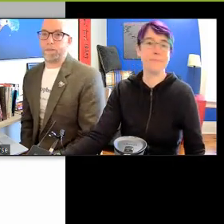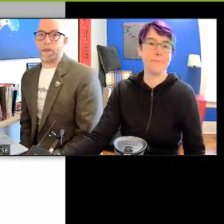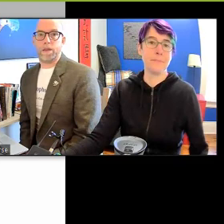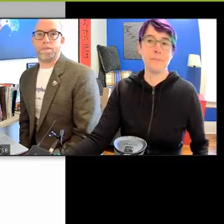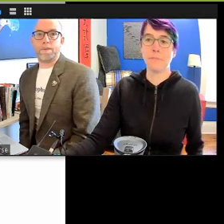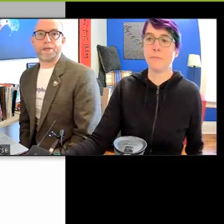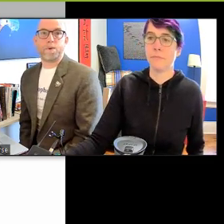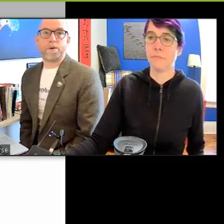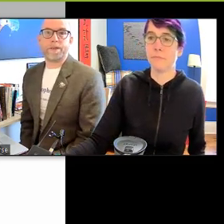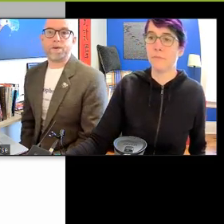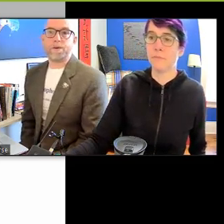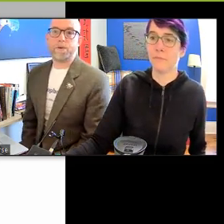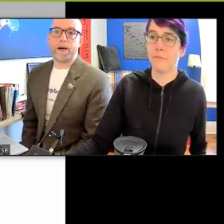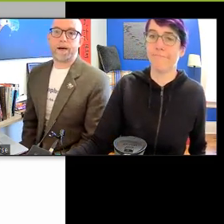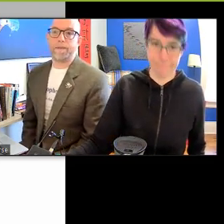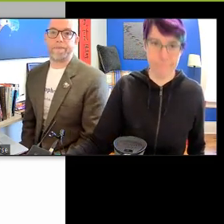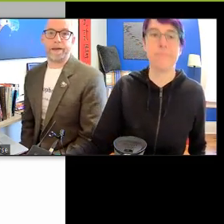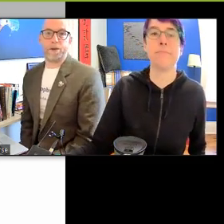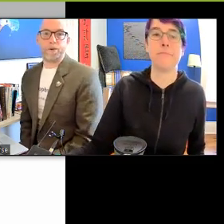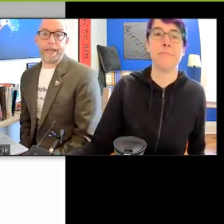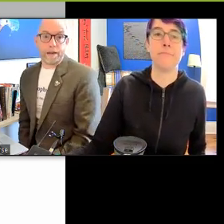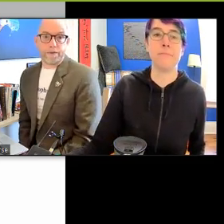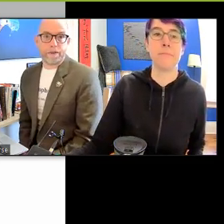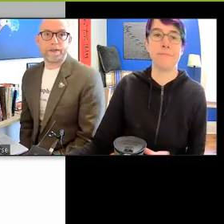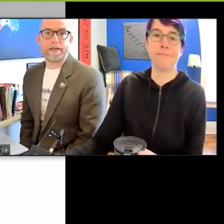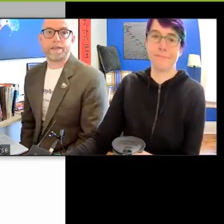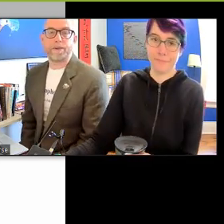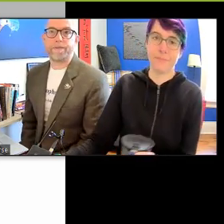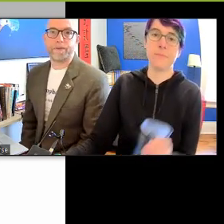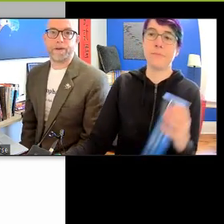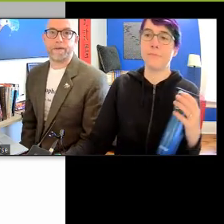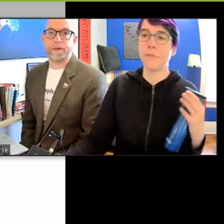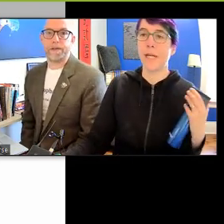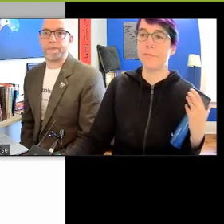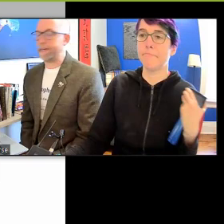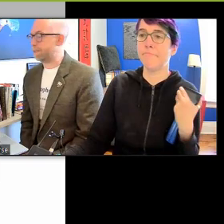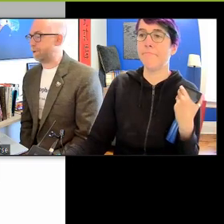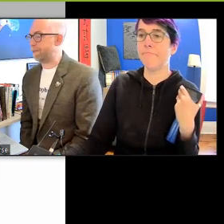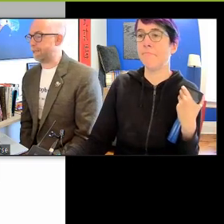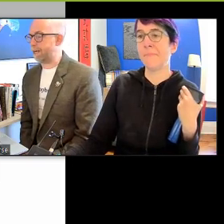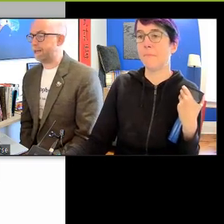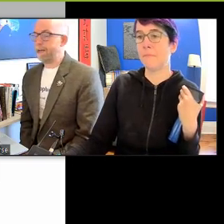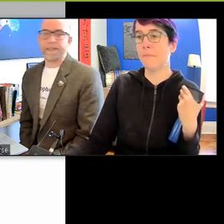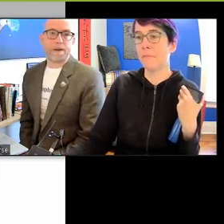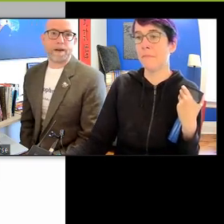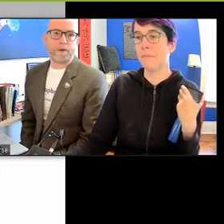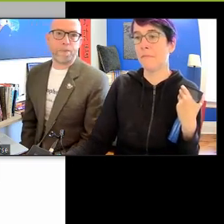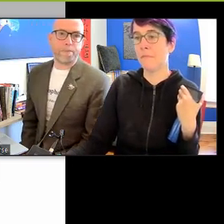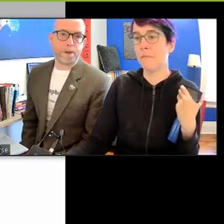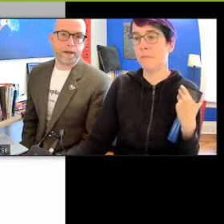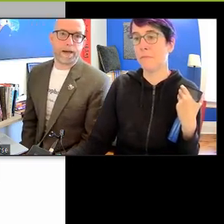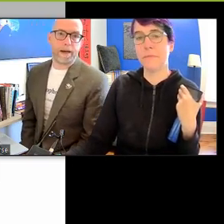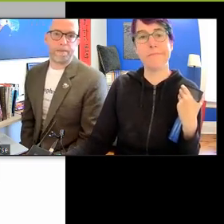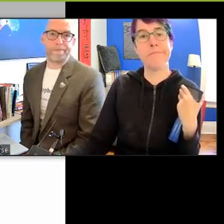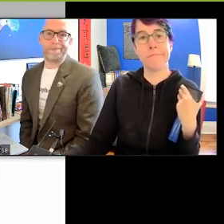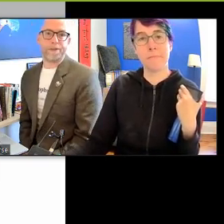yep. Much more than you need for the test that we've for the yep. topic test that we've designed. Same kind of open